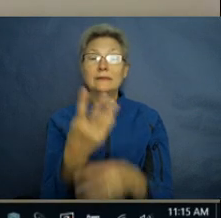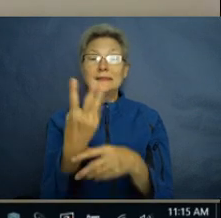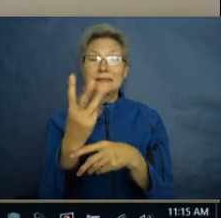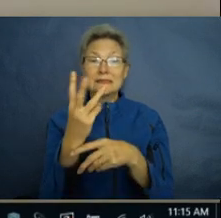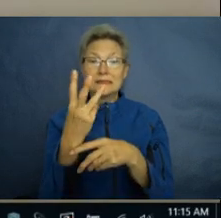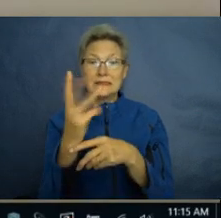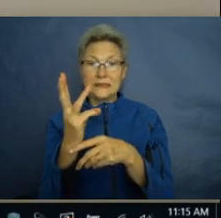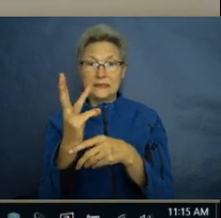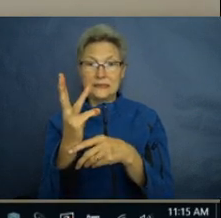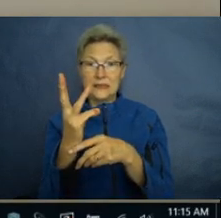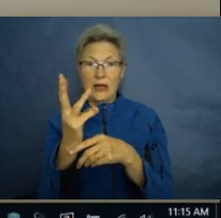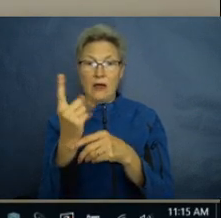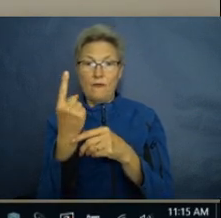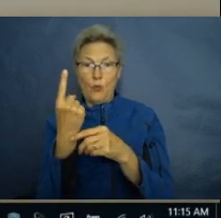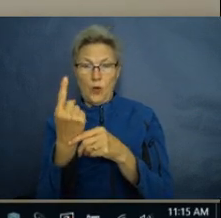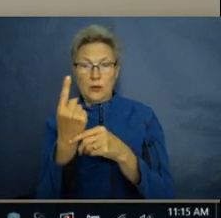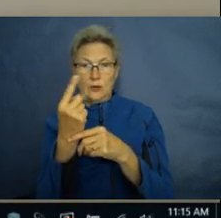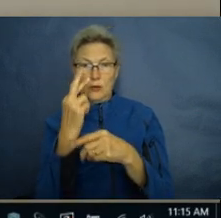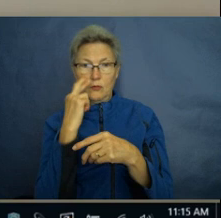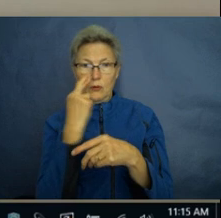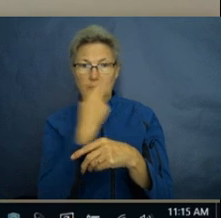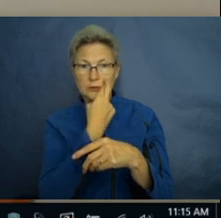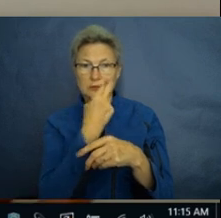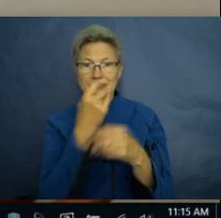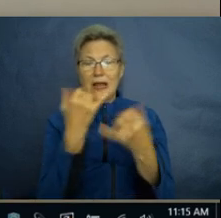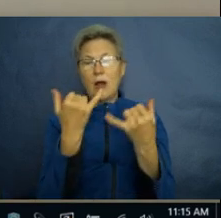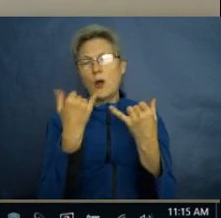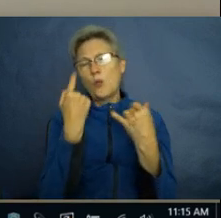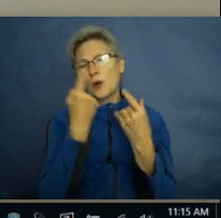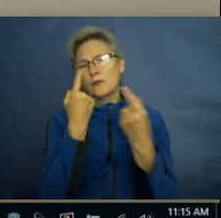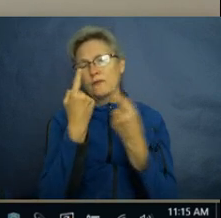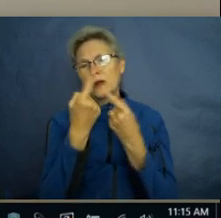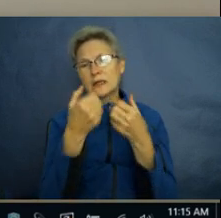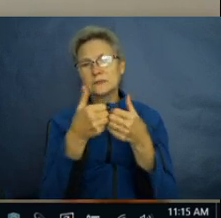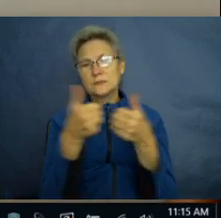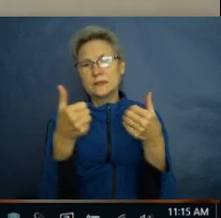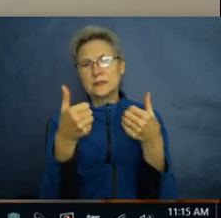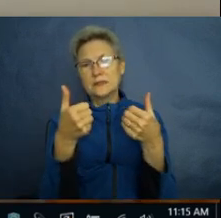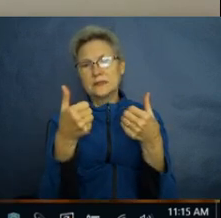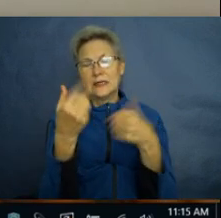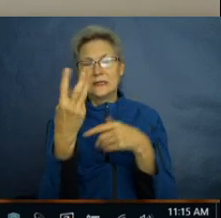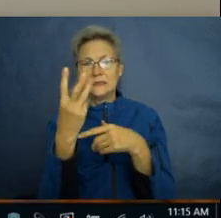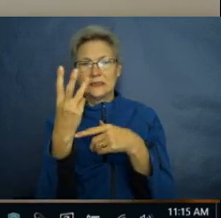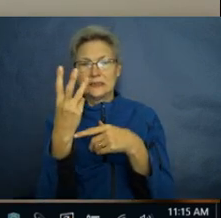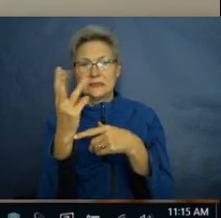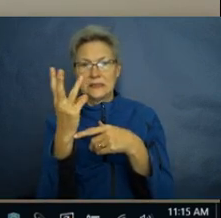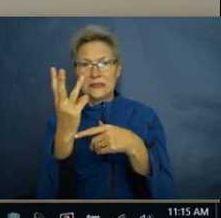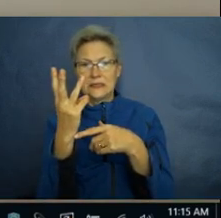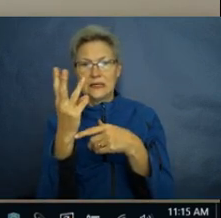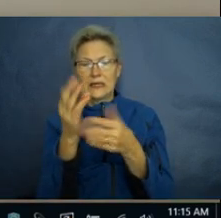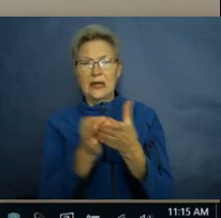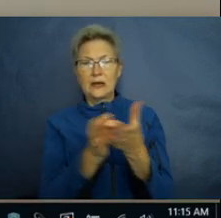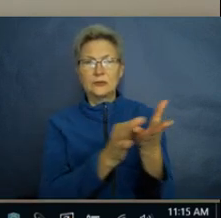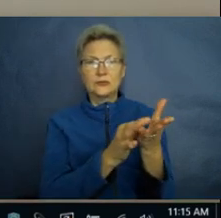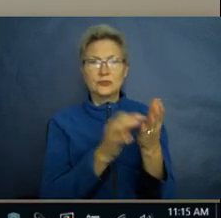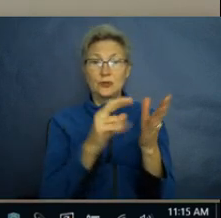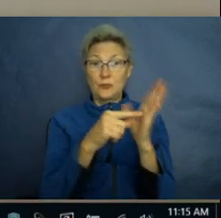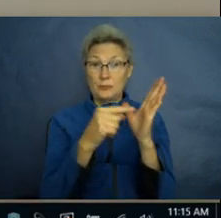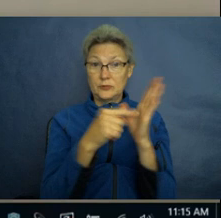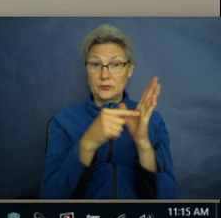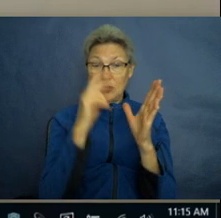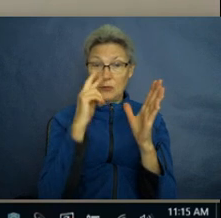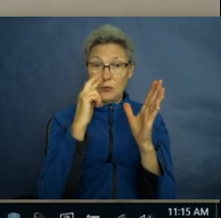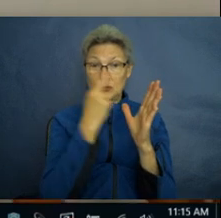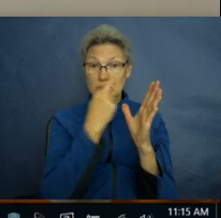bouquets of 1 rose. Now, I wonder if I could split these 16 counters that are representing my